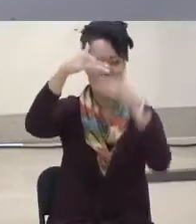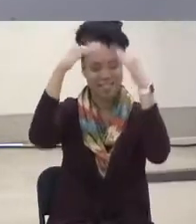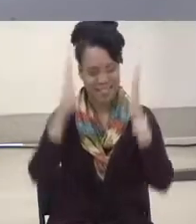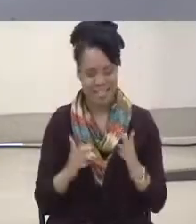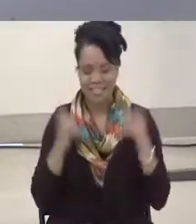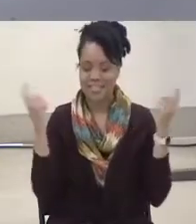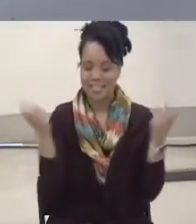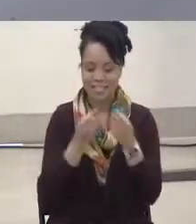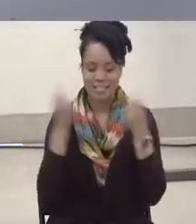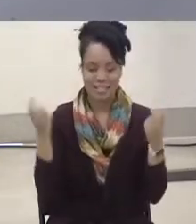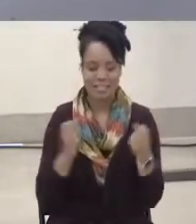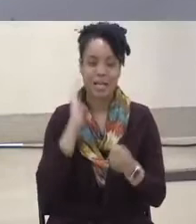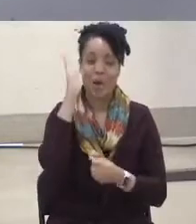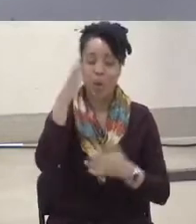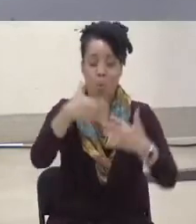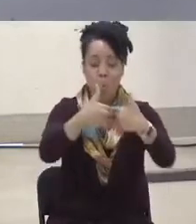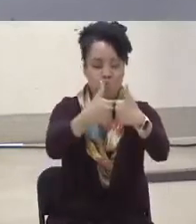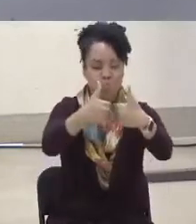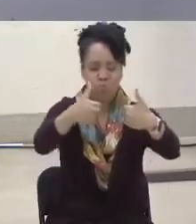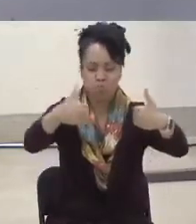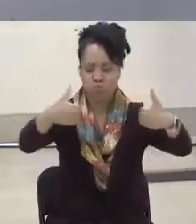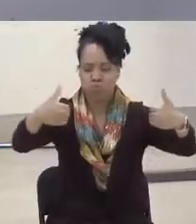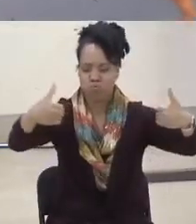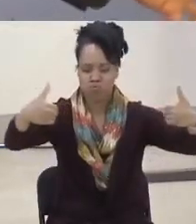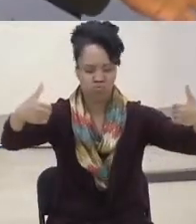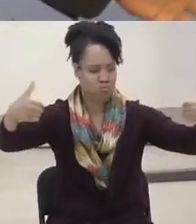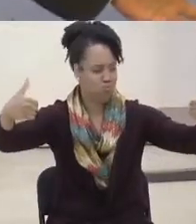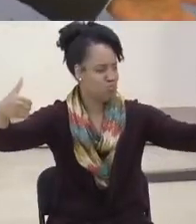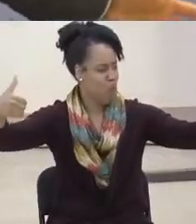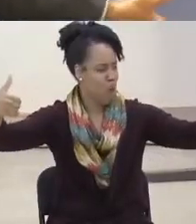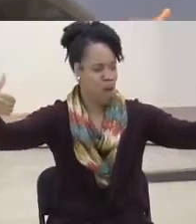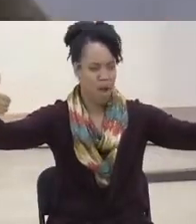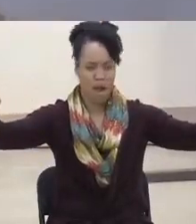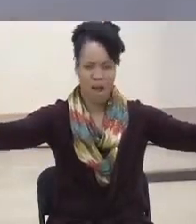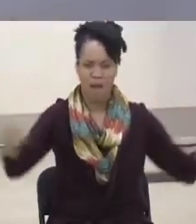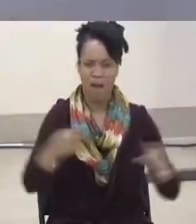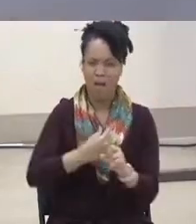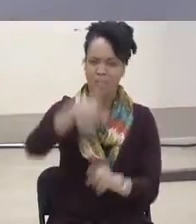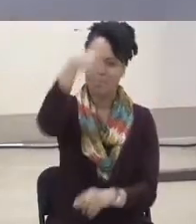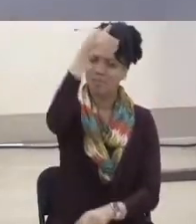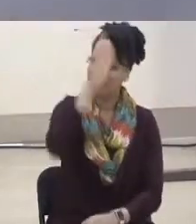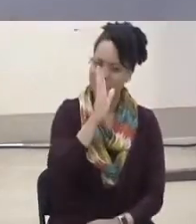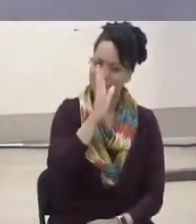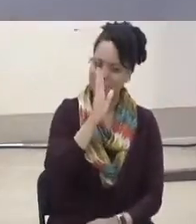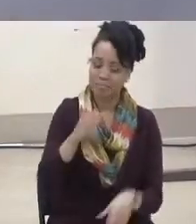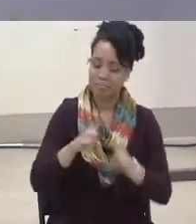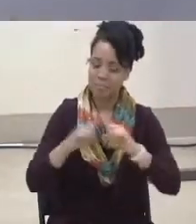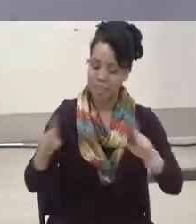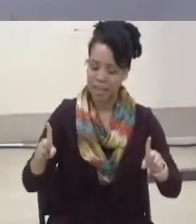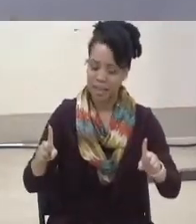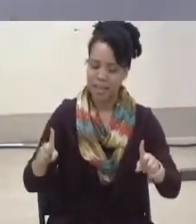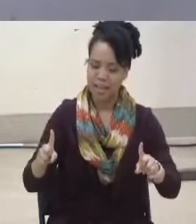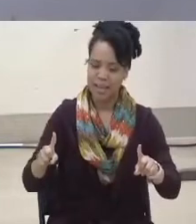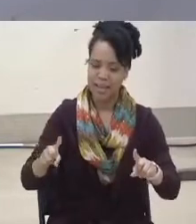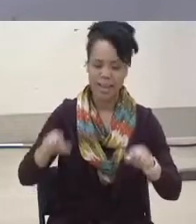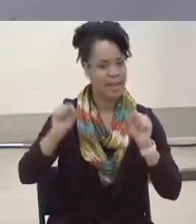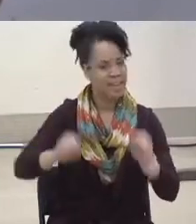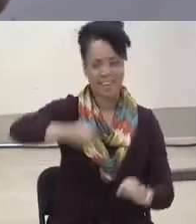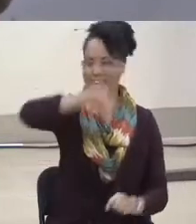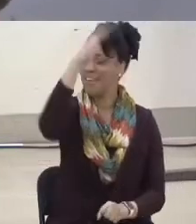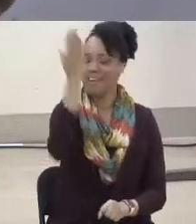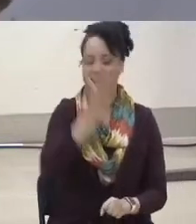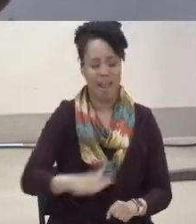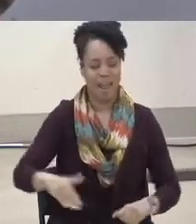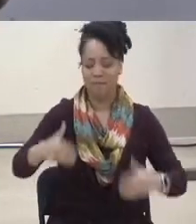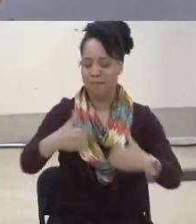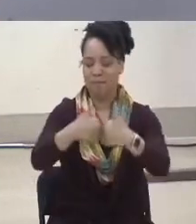will separate you so far from God, El pecado te separa tanto de Dios, but it can never separate you